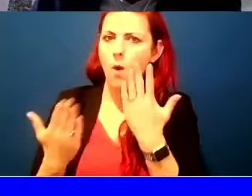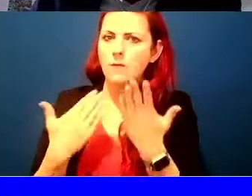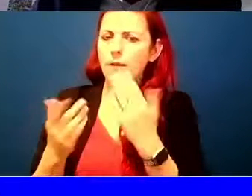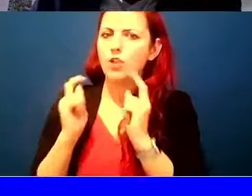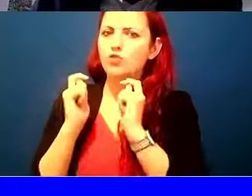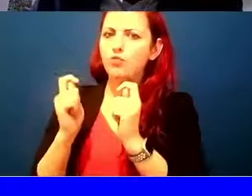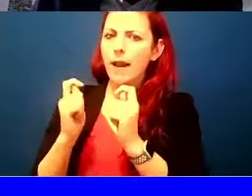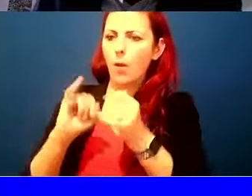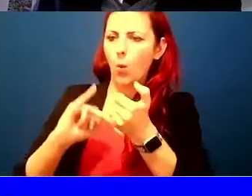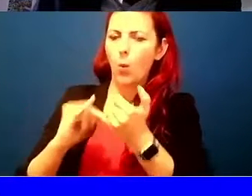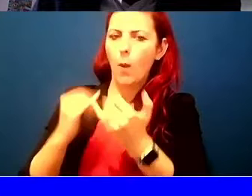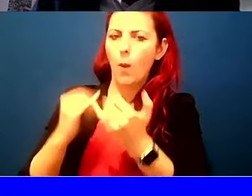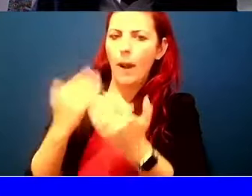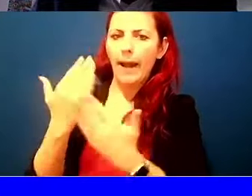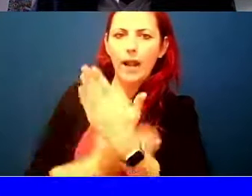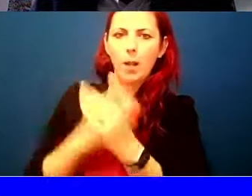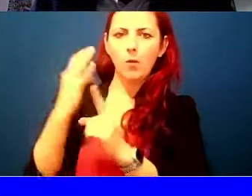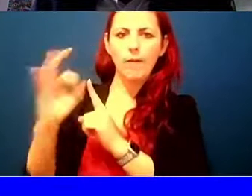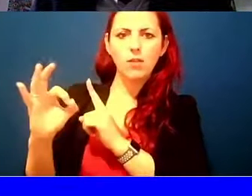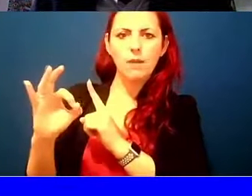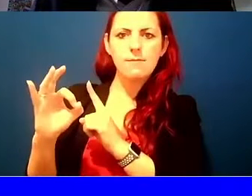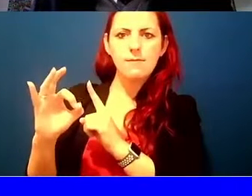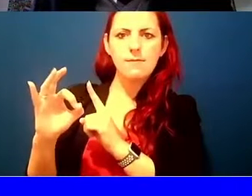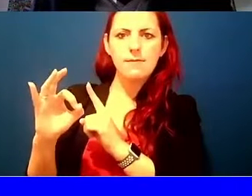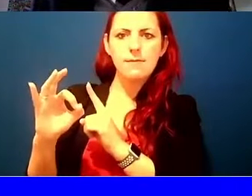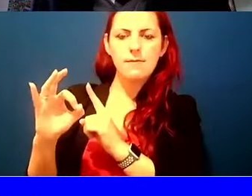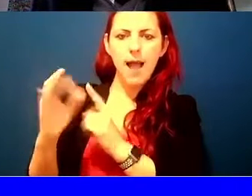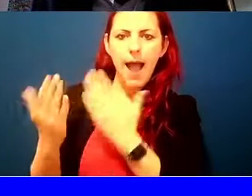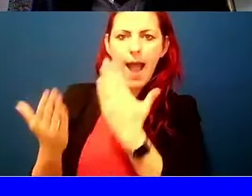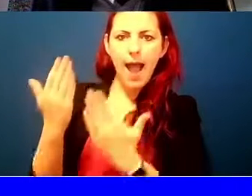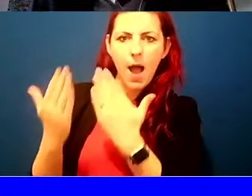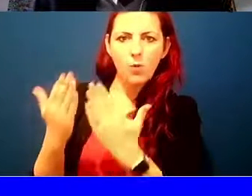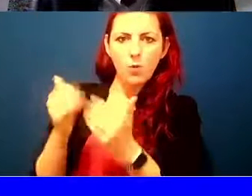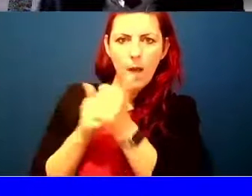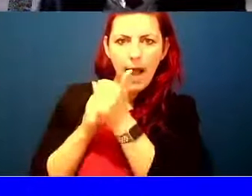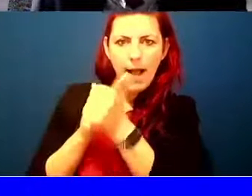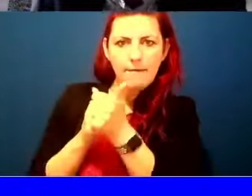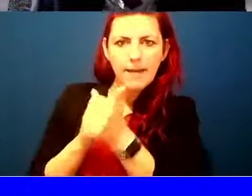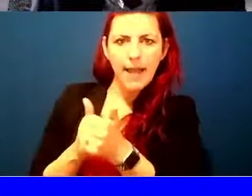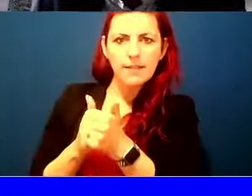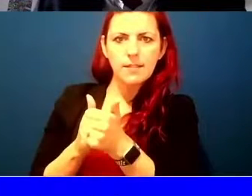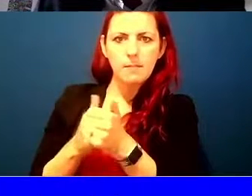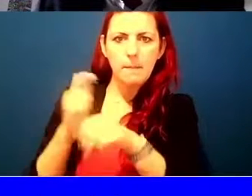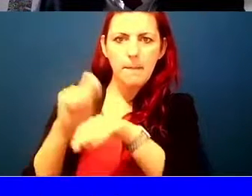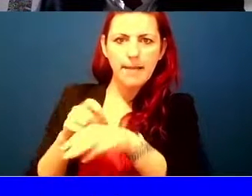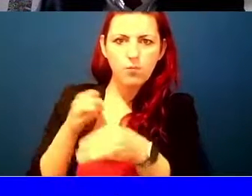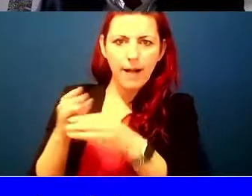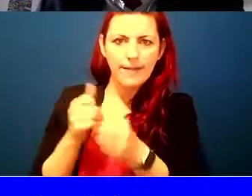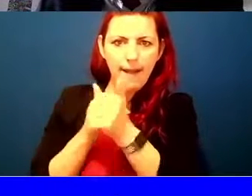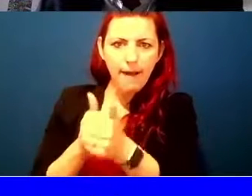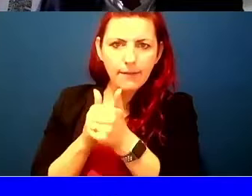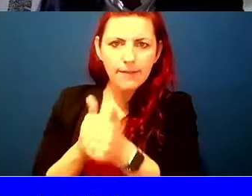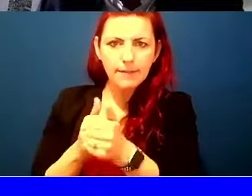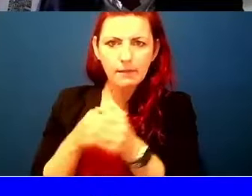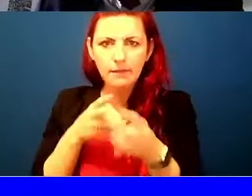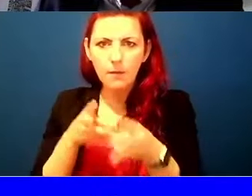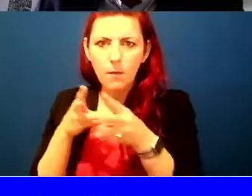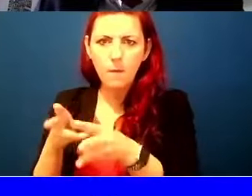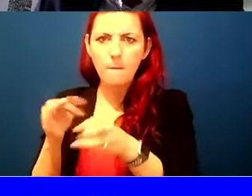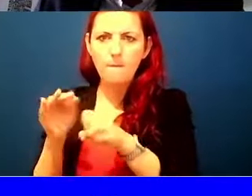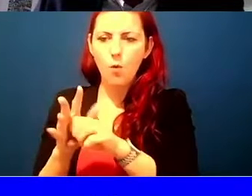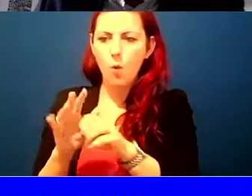professionals with respect to advocacy techniques, best practice advocacy techniques when dealing with vulnerable